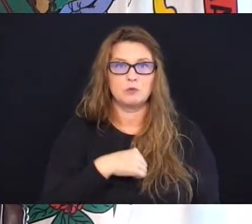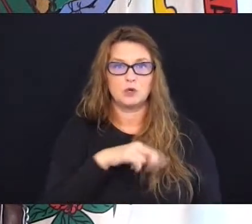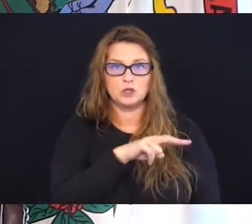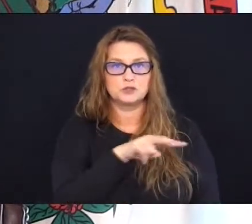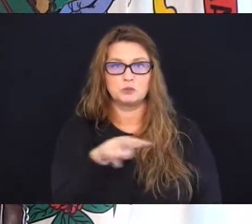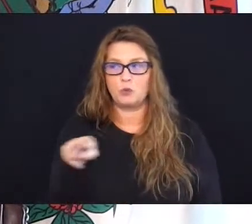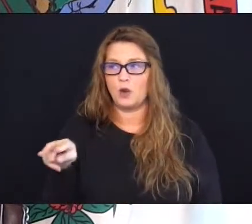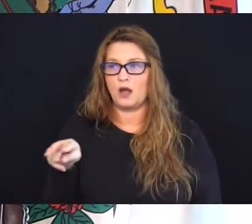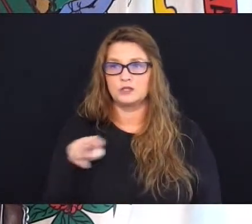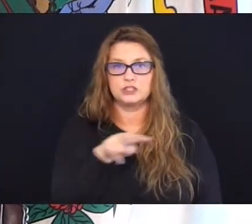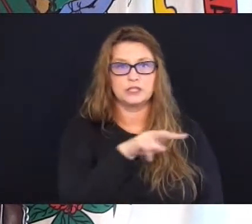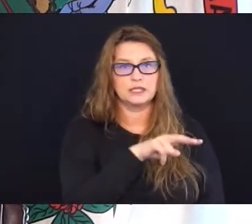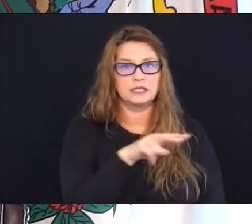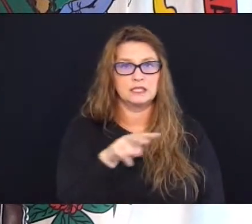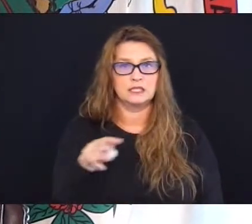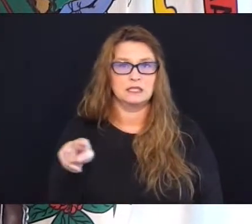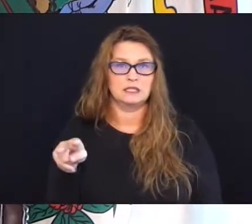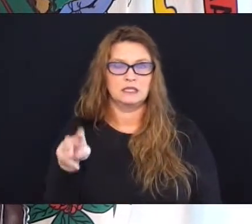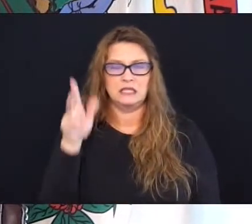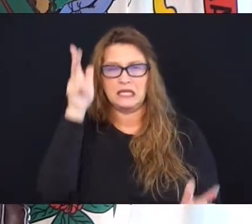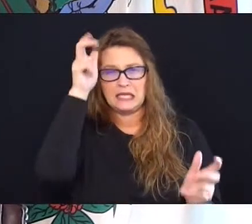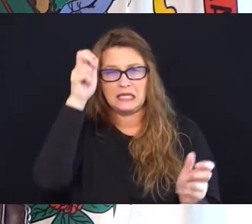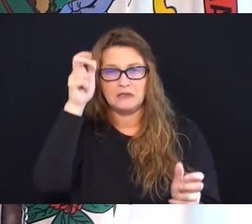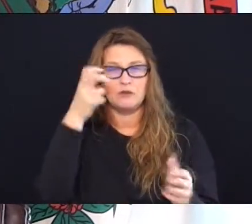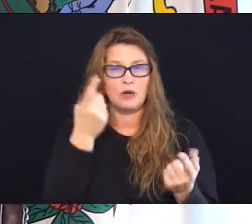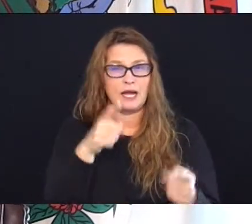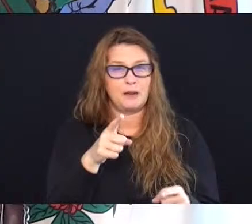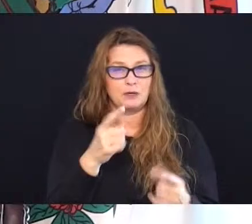watching evil happen right before our eyes.